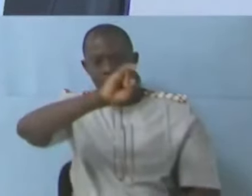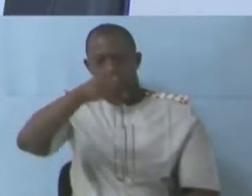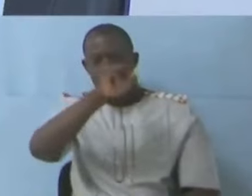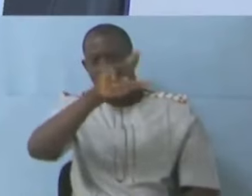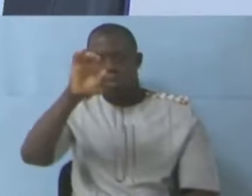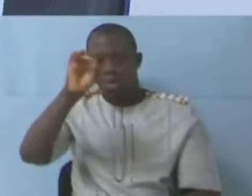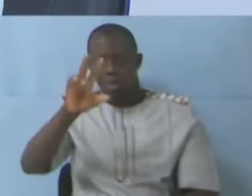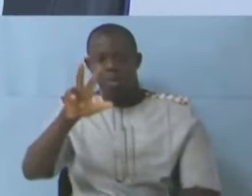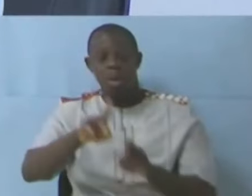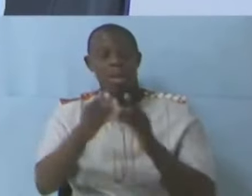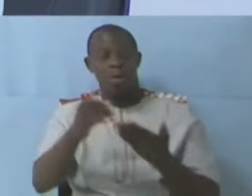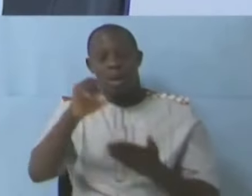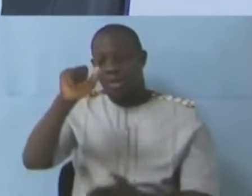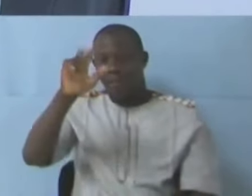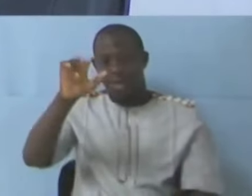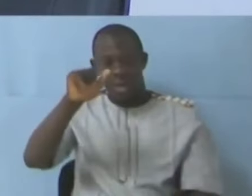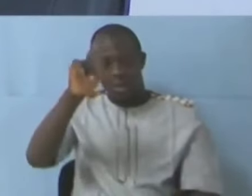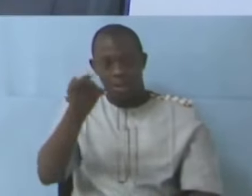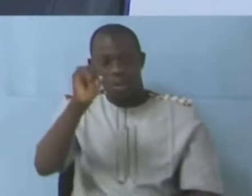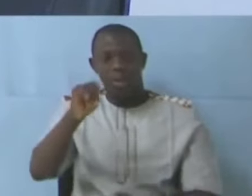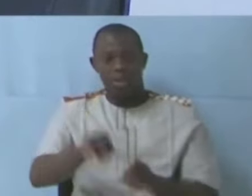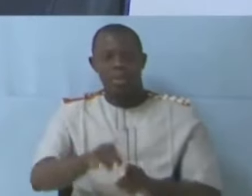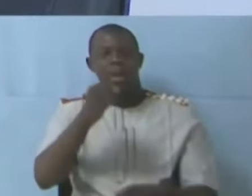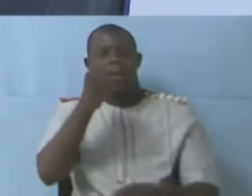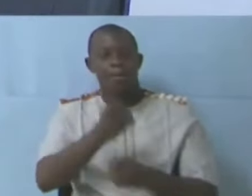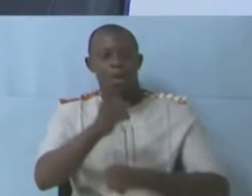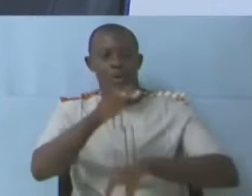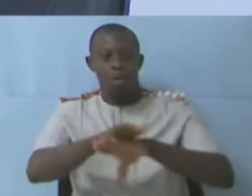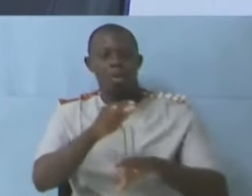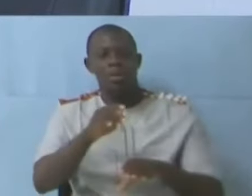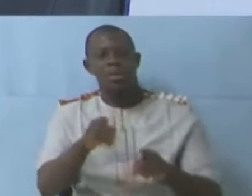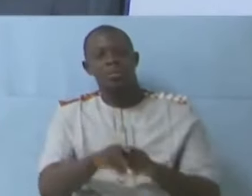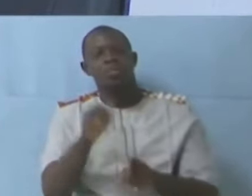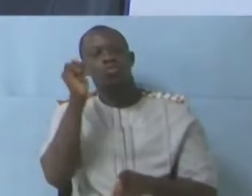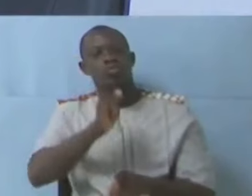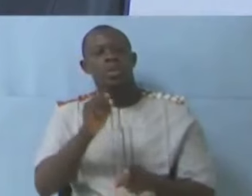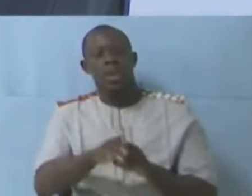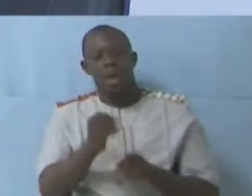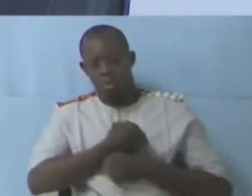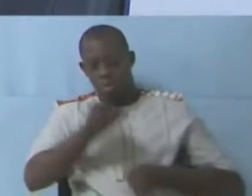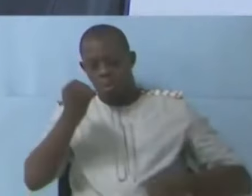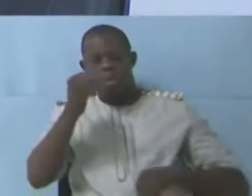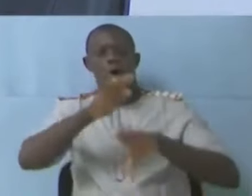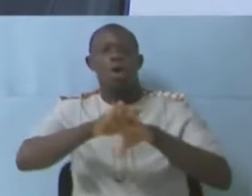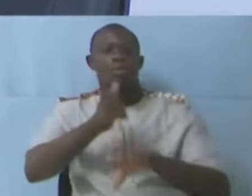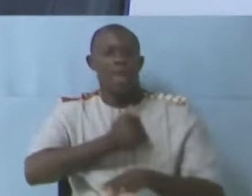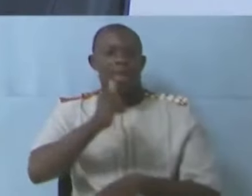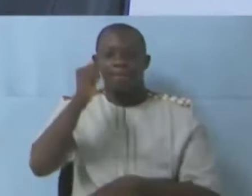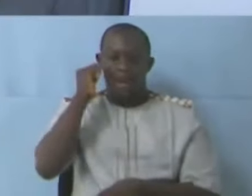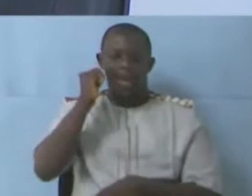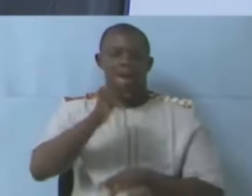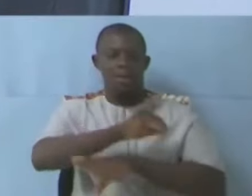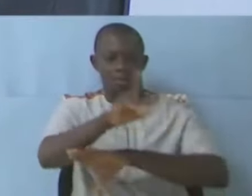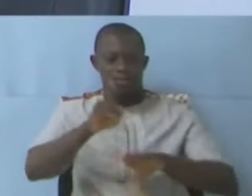to Ablaye Diallo, that's where Savage fired on me. Fi la ma no daf ma door not fire. Ah, okay, okay. He hit me with a gun.